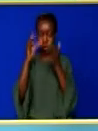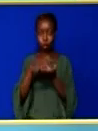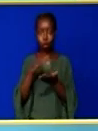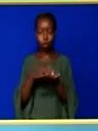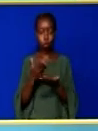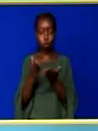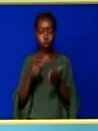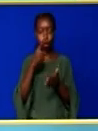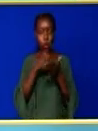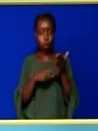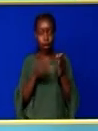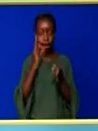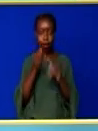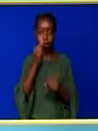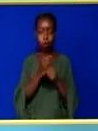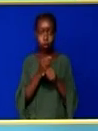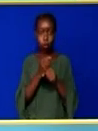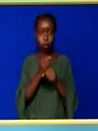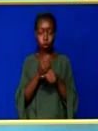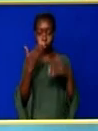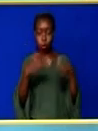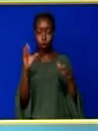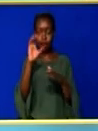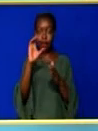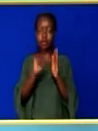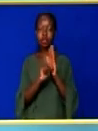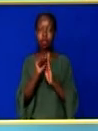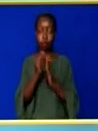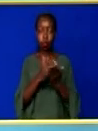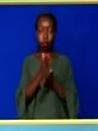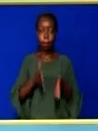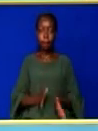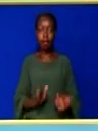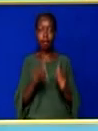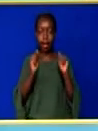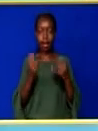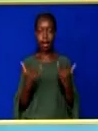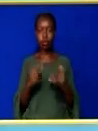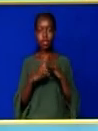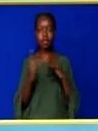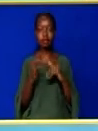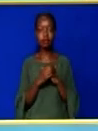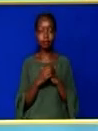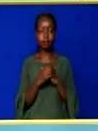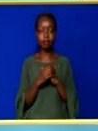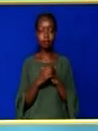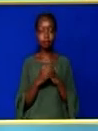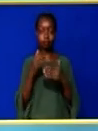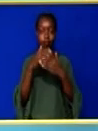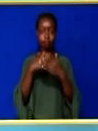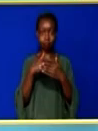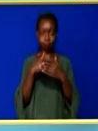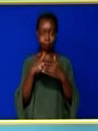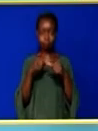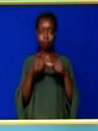if you've done, you will now lose your citizenship by birth? Wow. I think we can now start now. Let's start it off. Yes. So before we go very